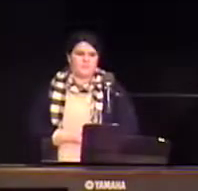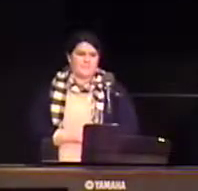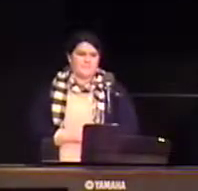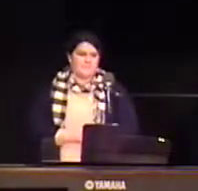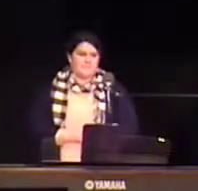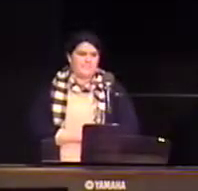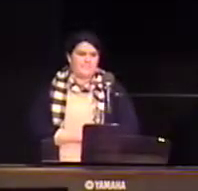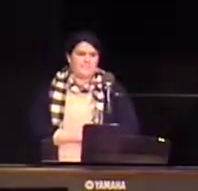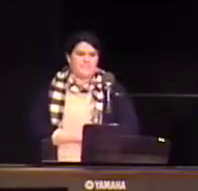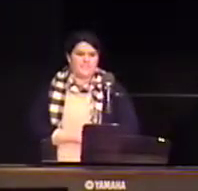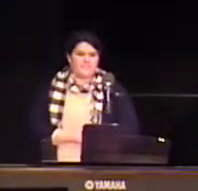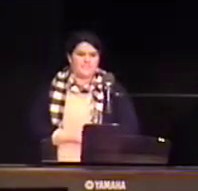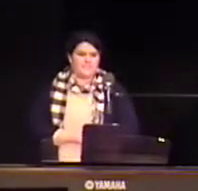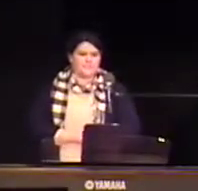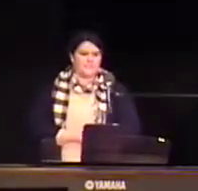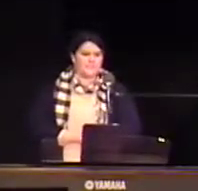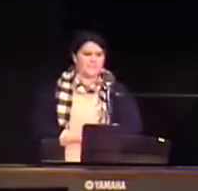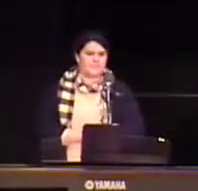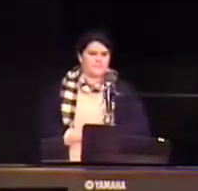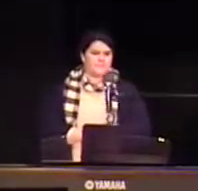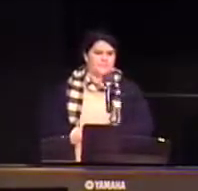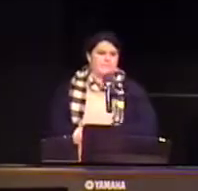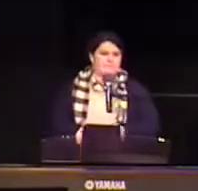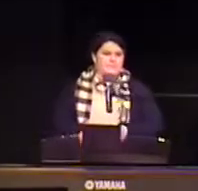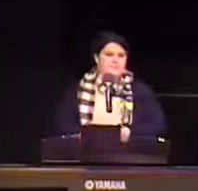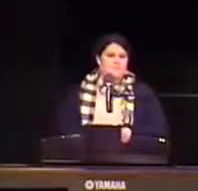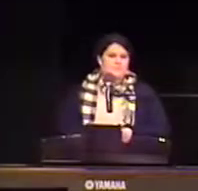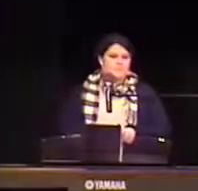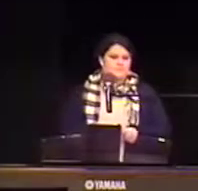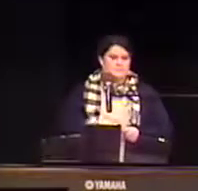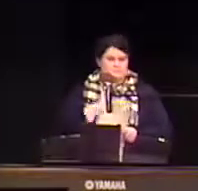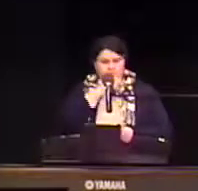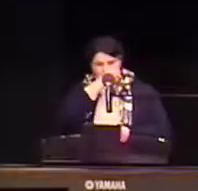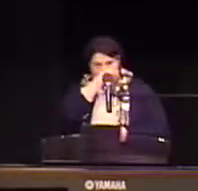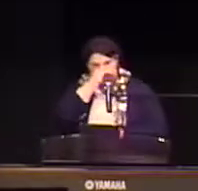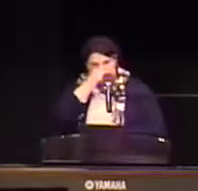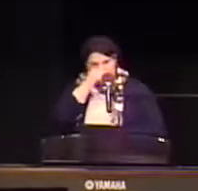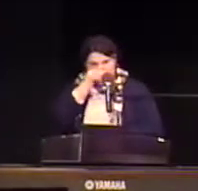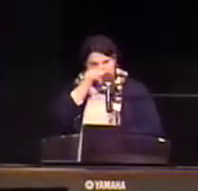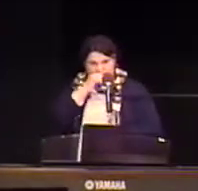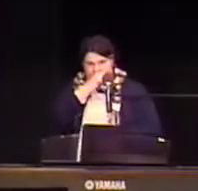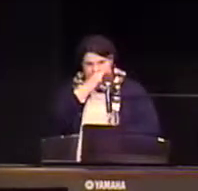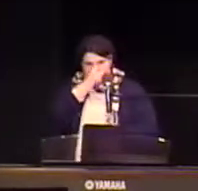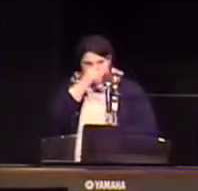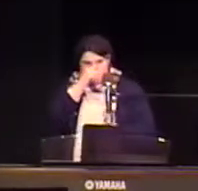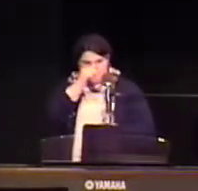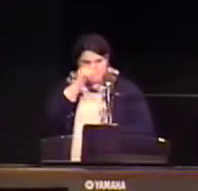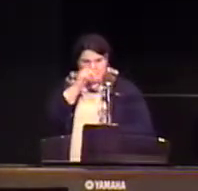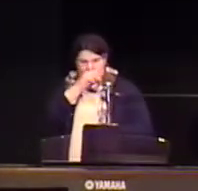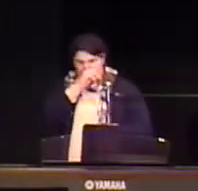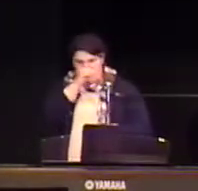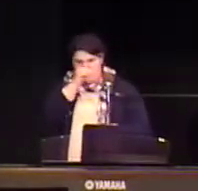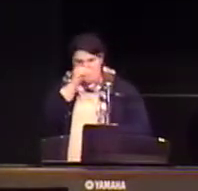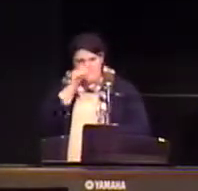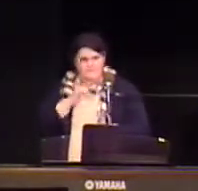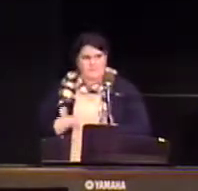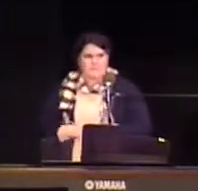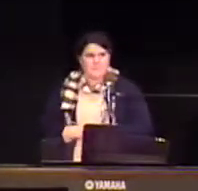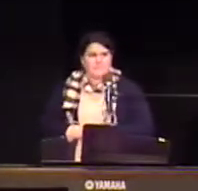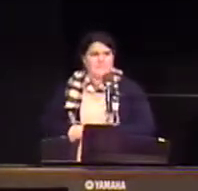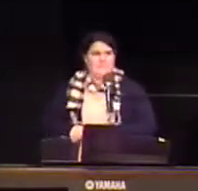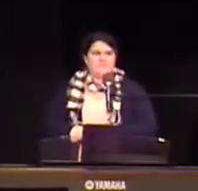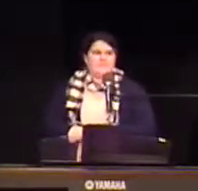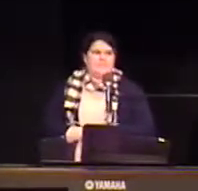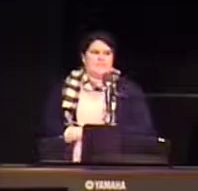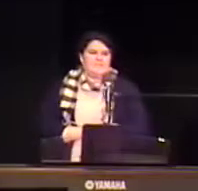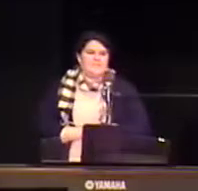reached back and I could feel something soft, and I realized that it was a body. Somebody had died right behind her. And she says, I slept for an hour or so,